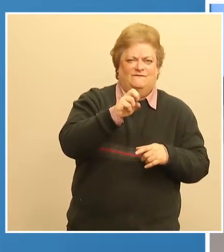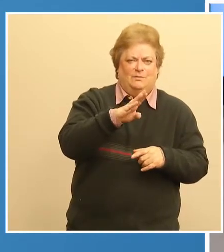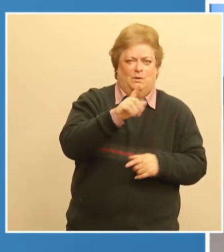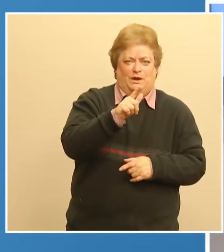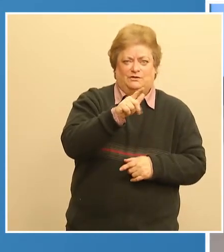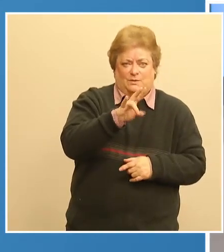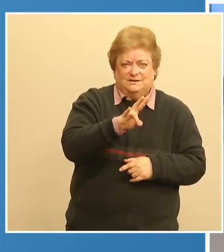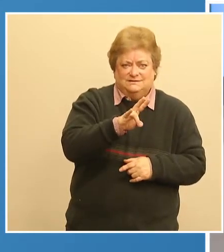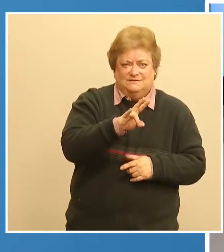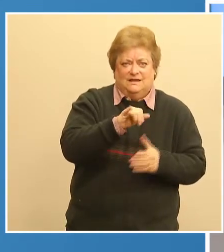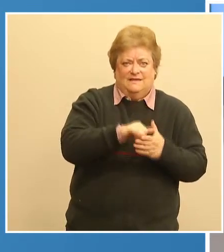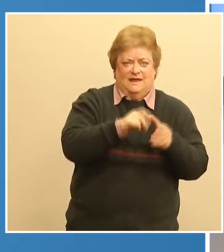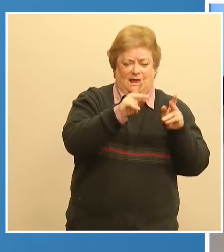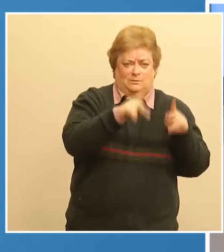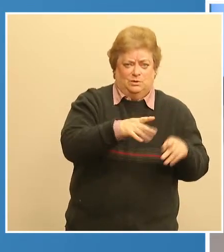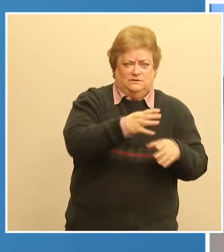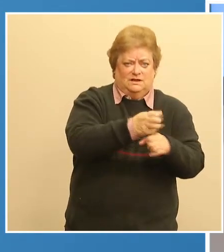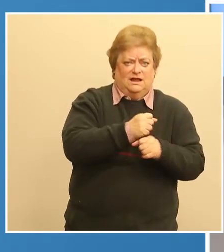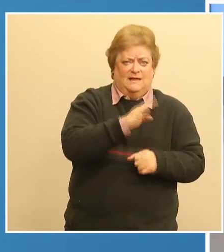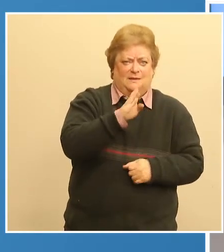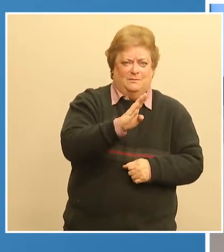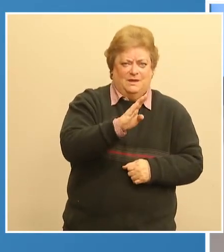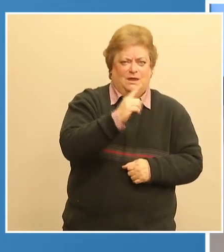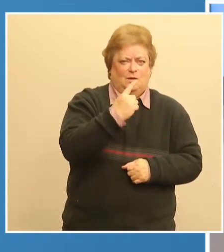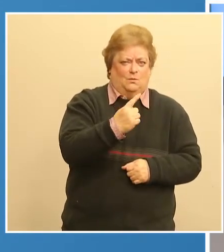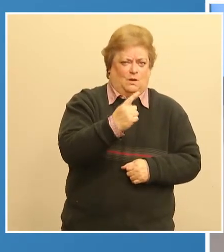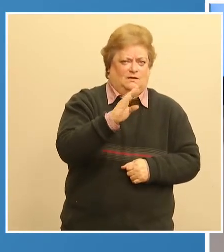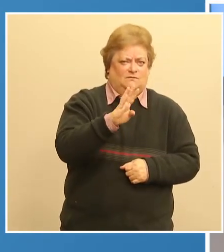22nd. That individual contracted the